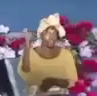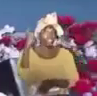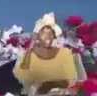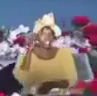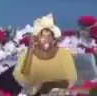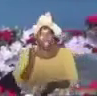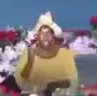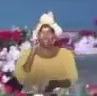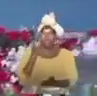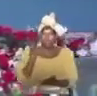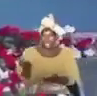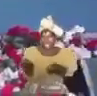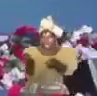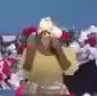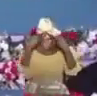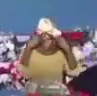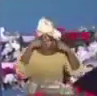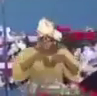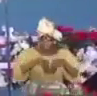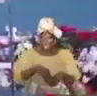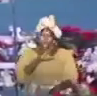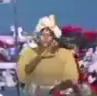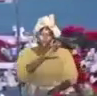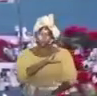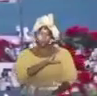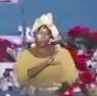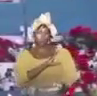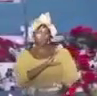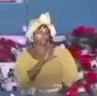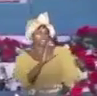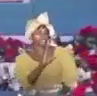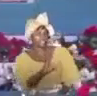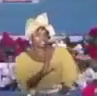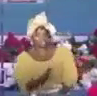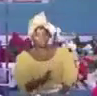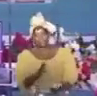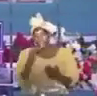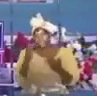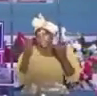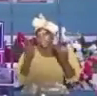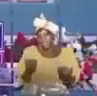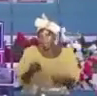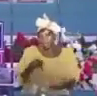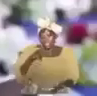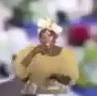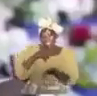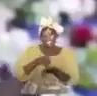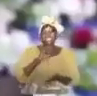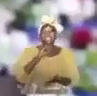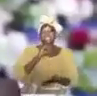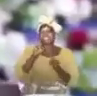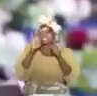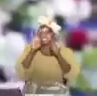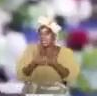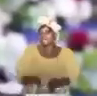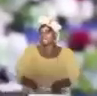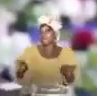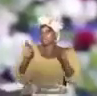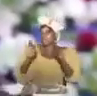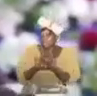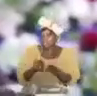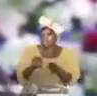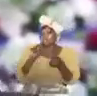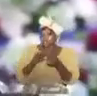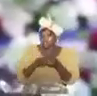confidence. Because sometimes, beyond pushing men to enter the rest, it's important that we diagnose the condition